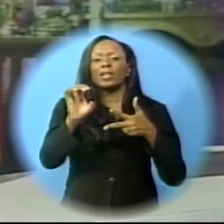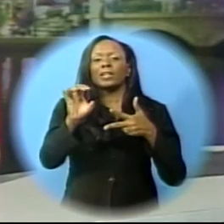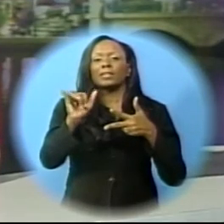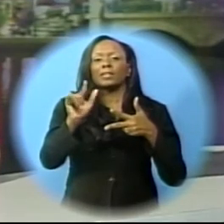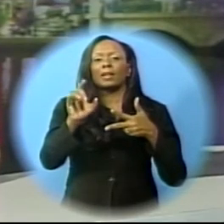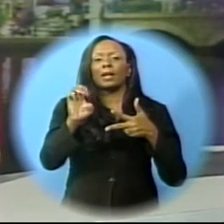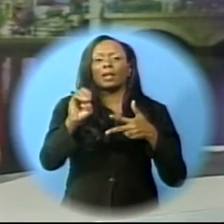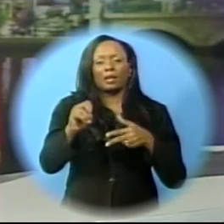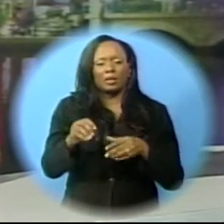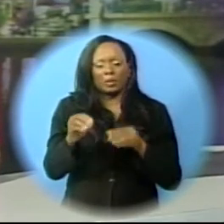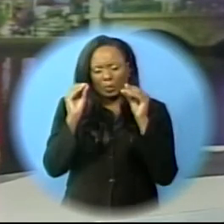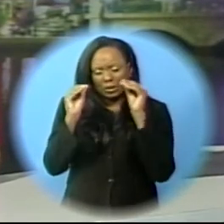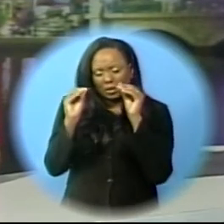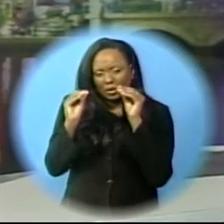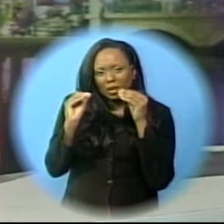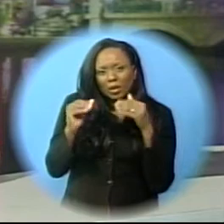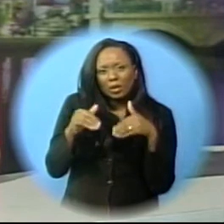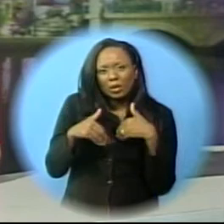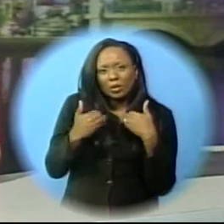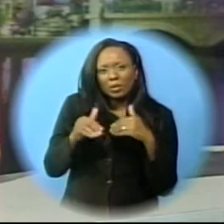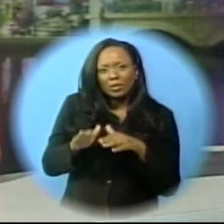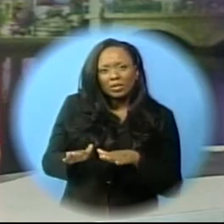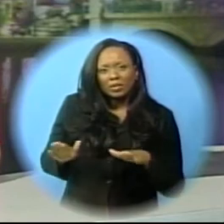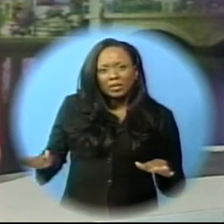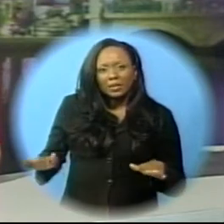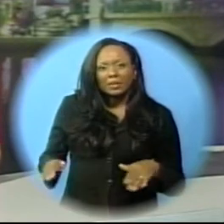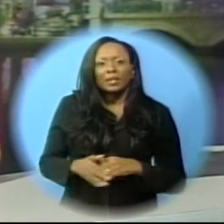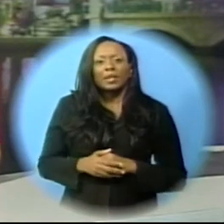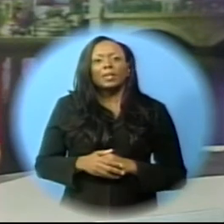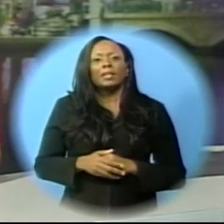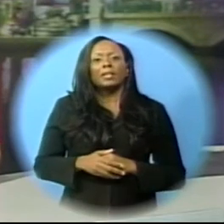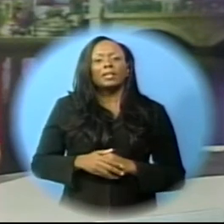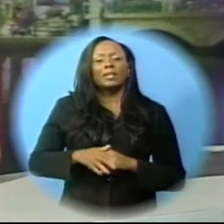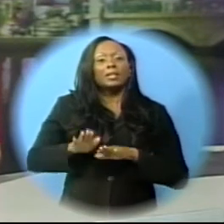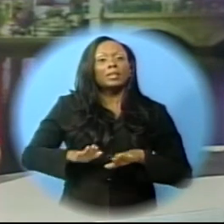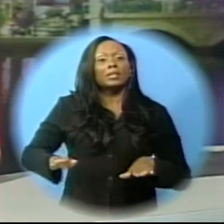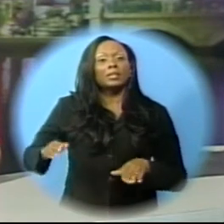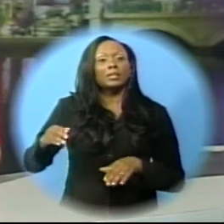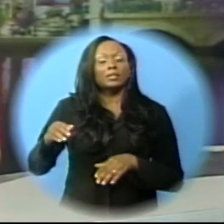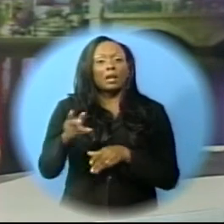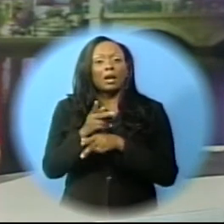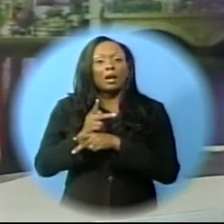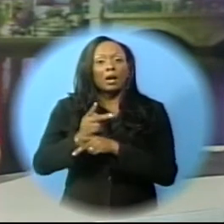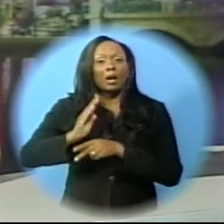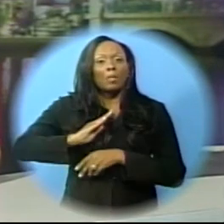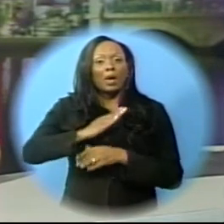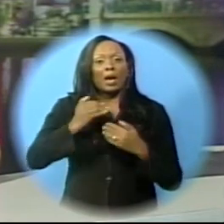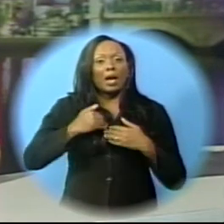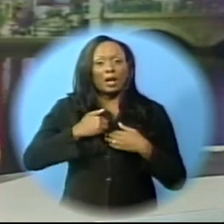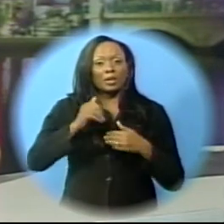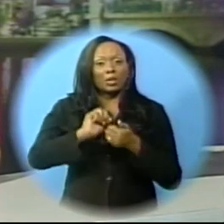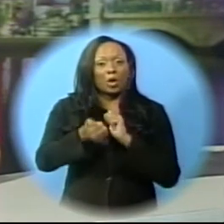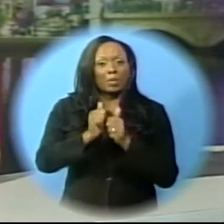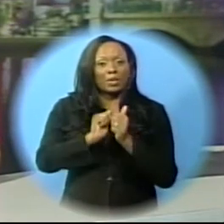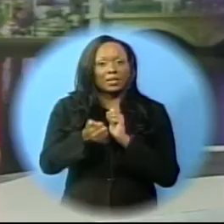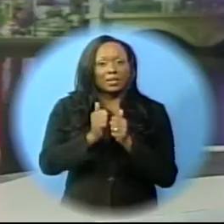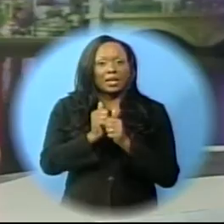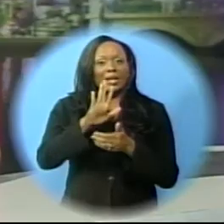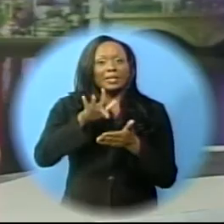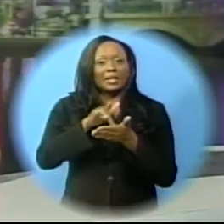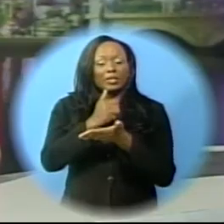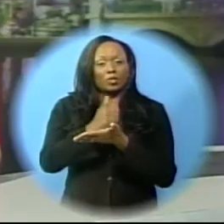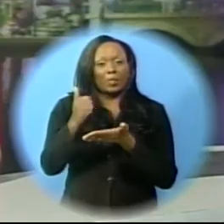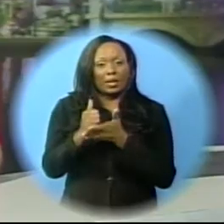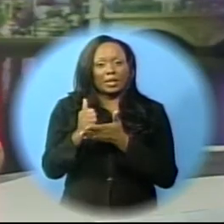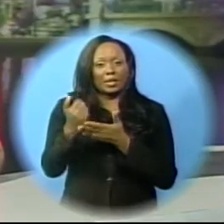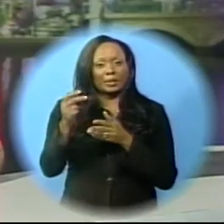citizens. This is evident from the ongoing Child Care Board Nursery exhibition and competition at the Grand Salle in the Central Bank of